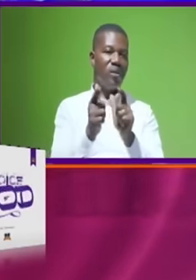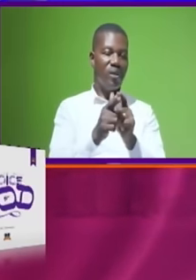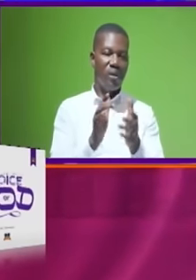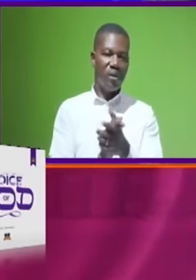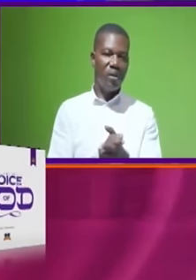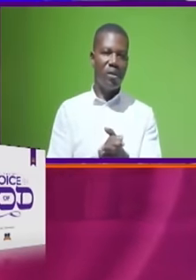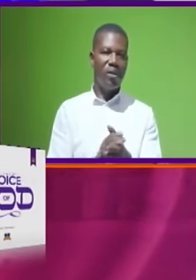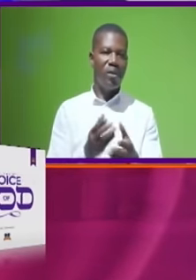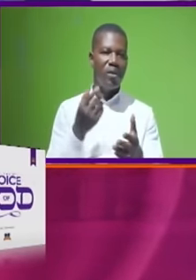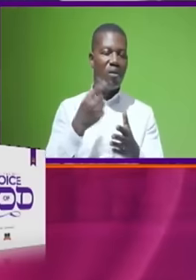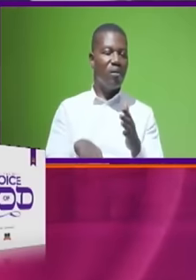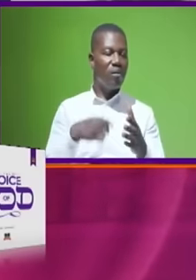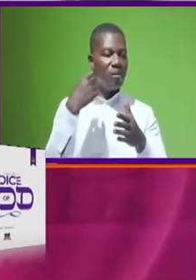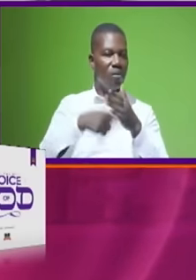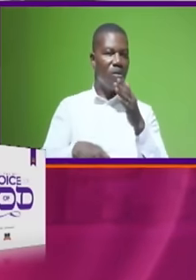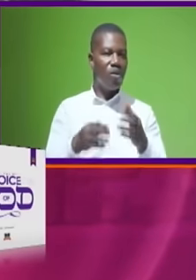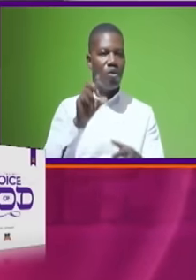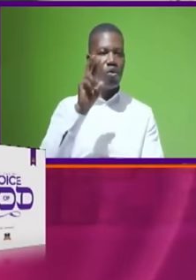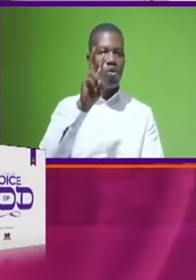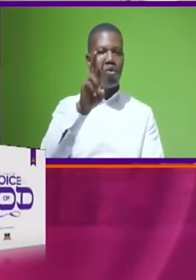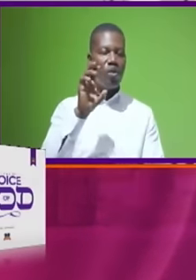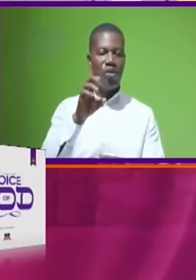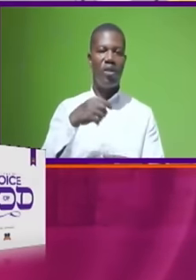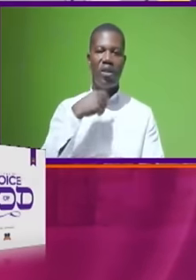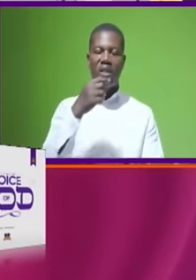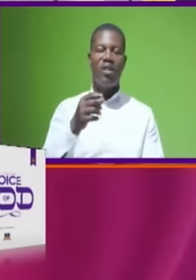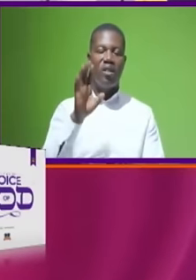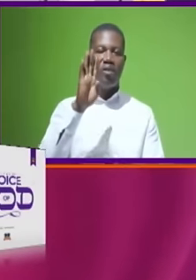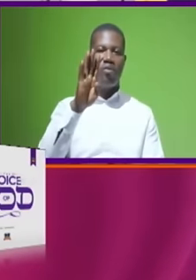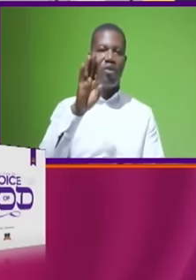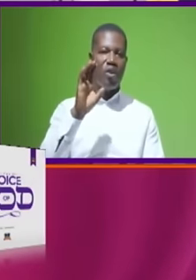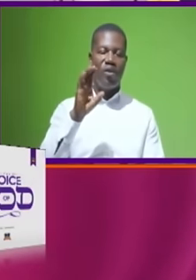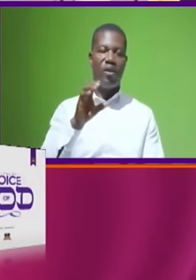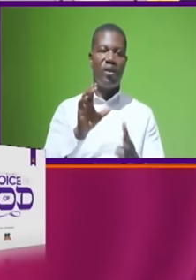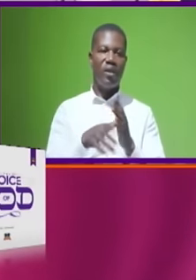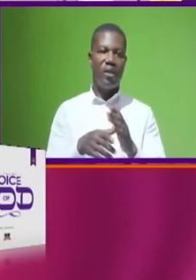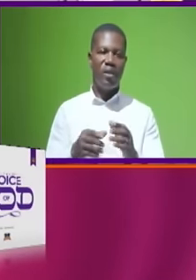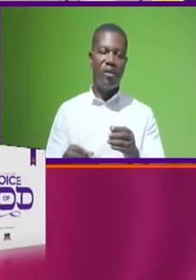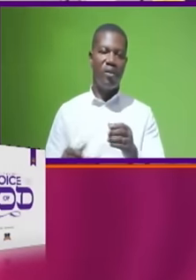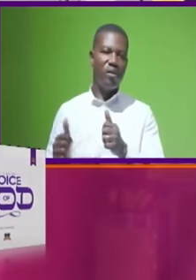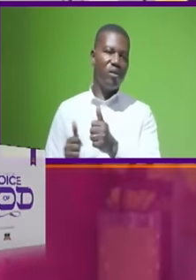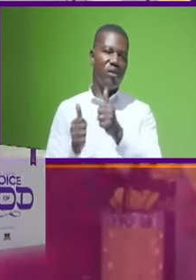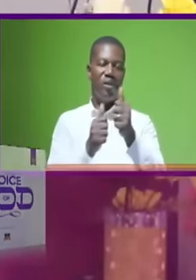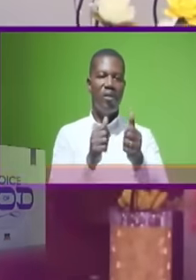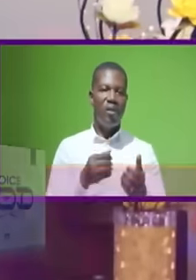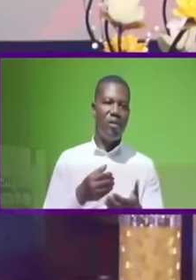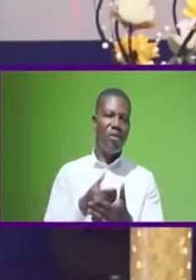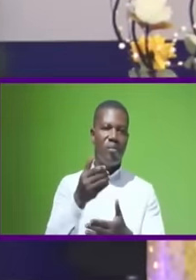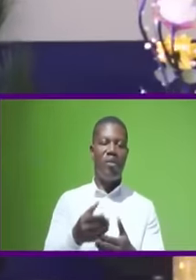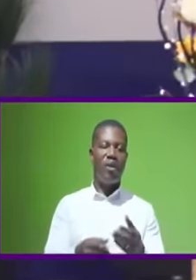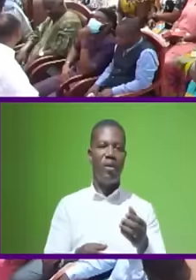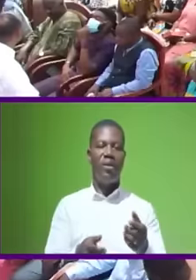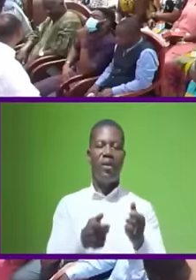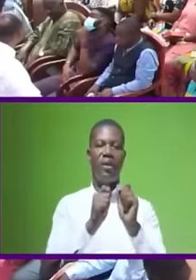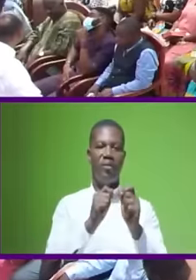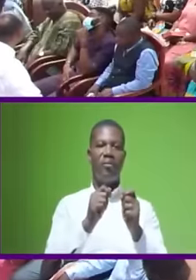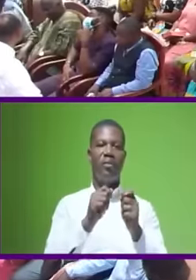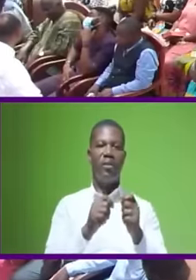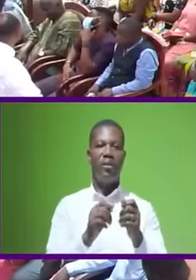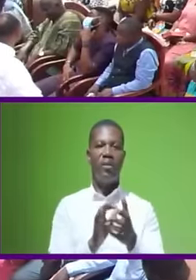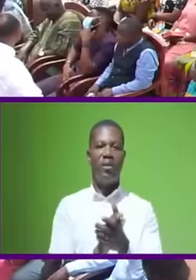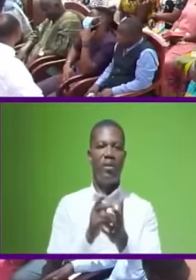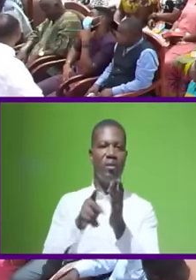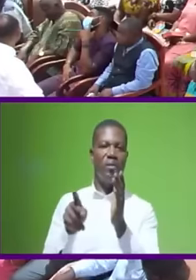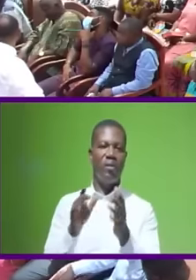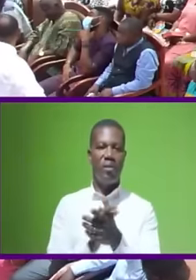400. Na me duwambe ba beto, na wama me be a dash one. So that Peter,